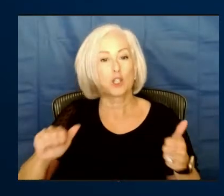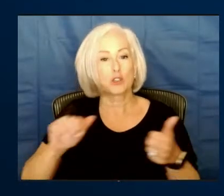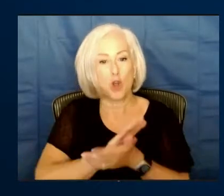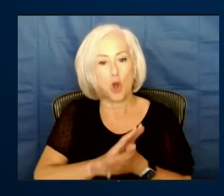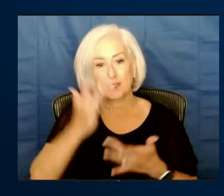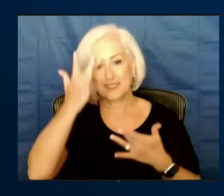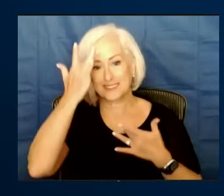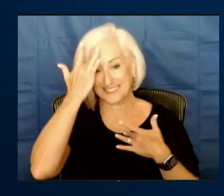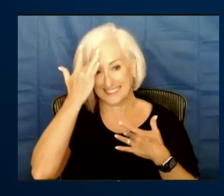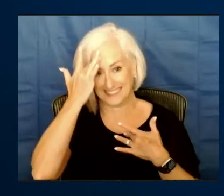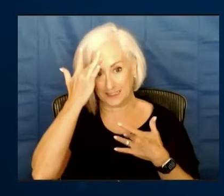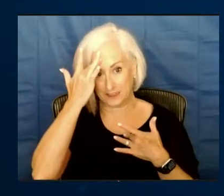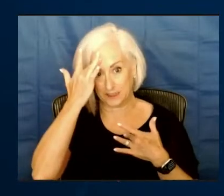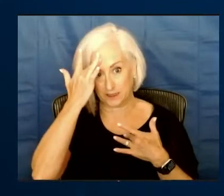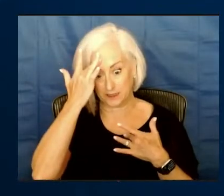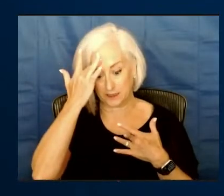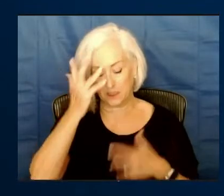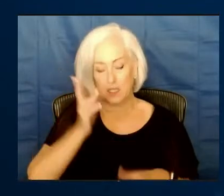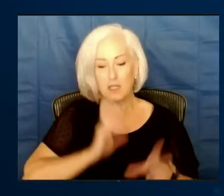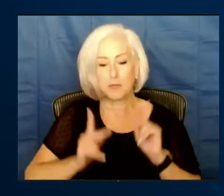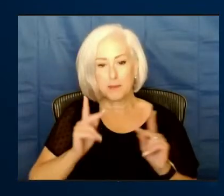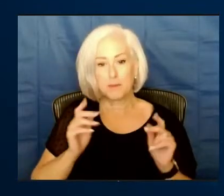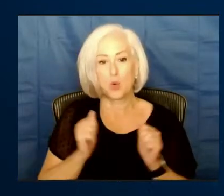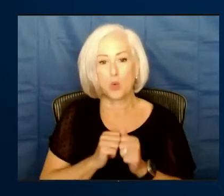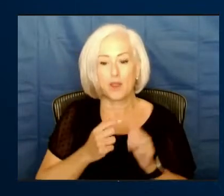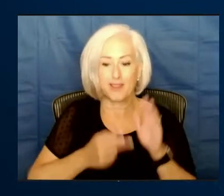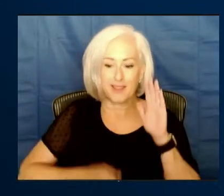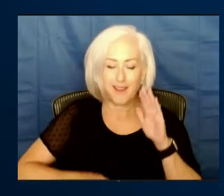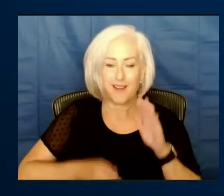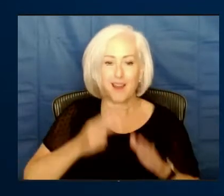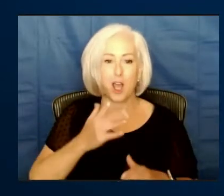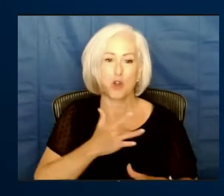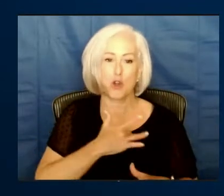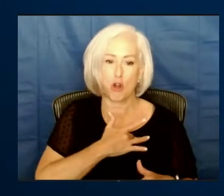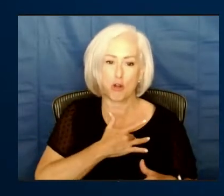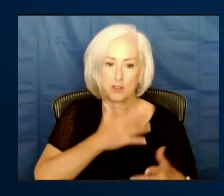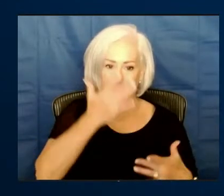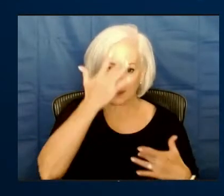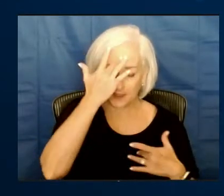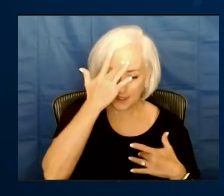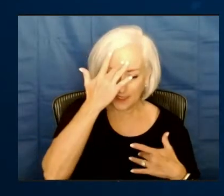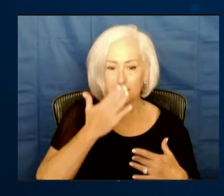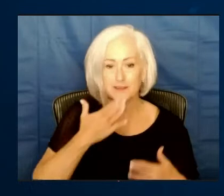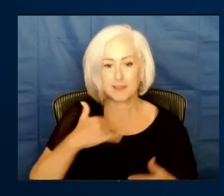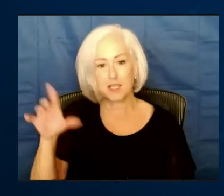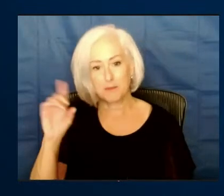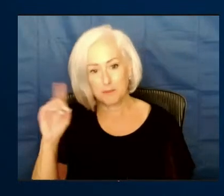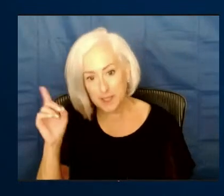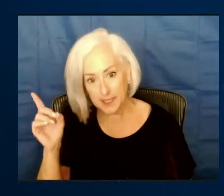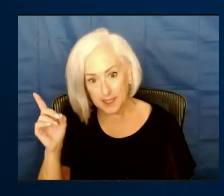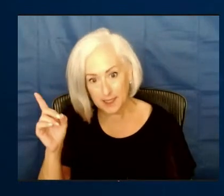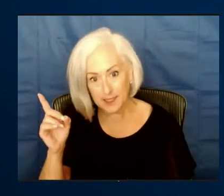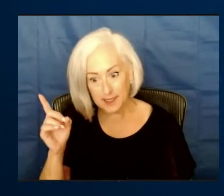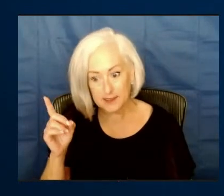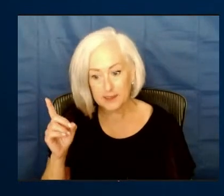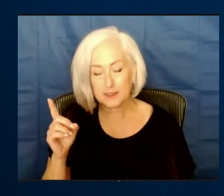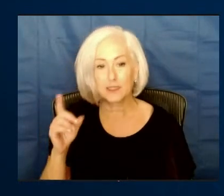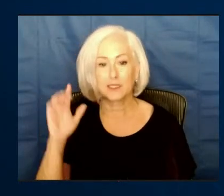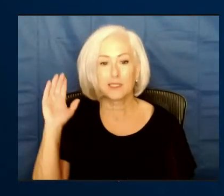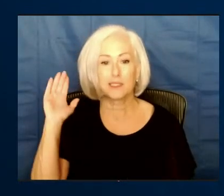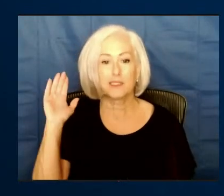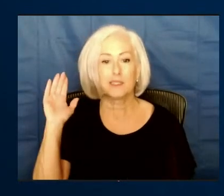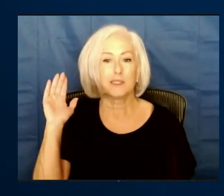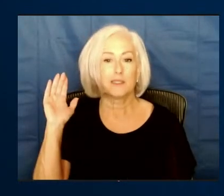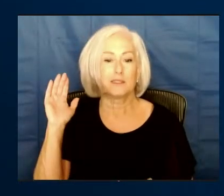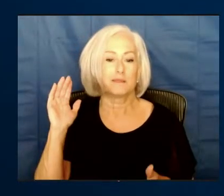mean, people under those situations have higher rates of heart disease, higher rates of diabetes, shorter life expectancies. Talk to us about the interplay of our